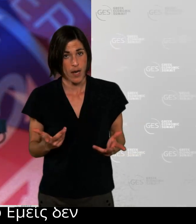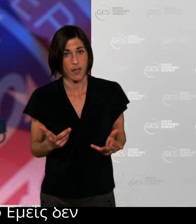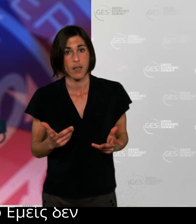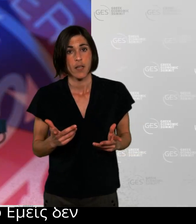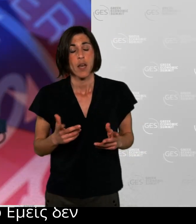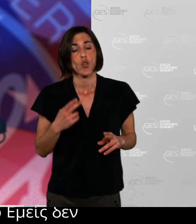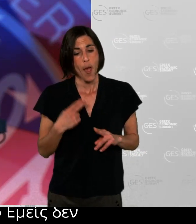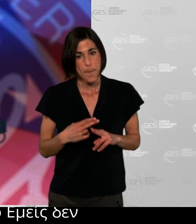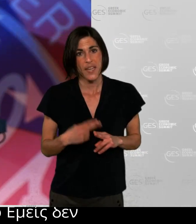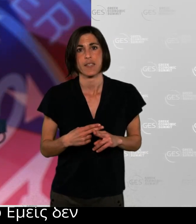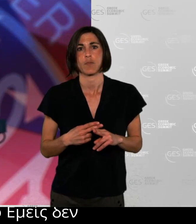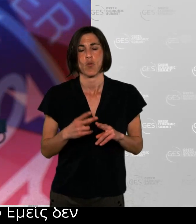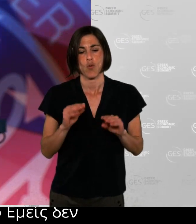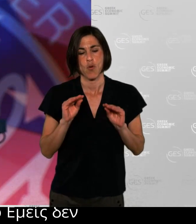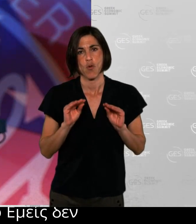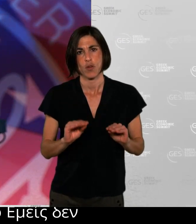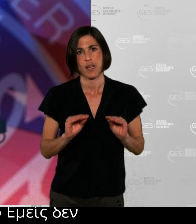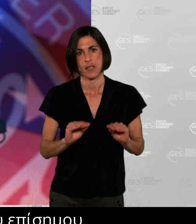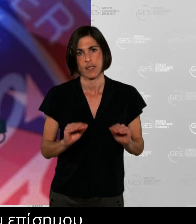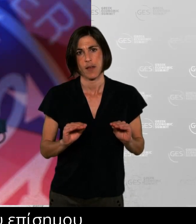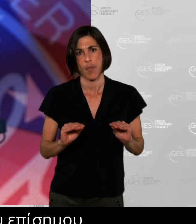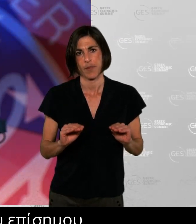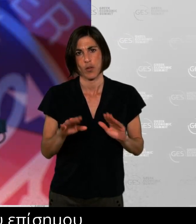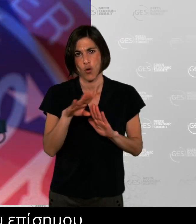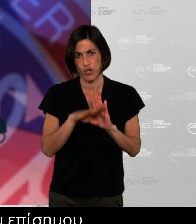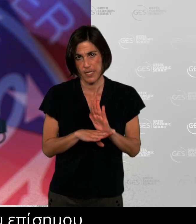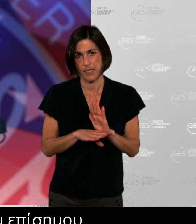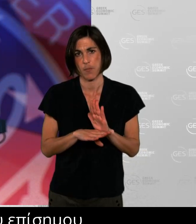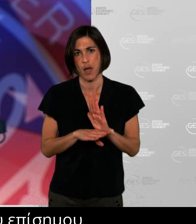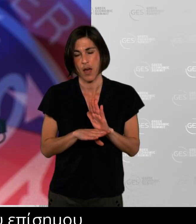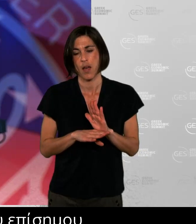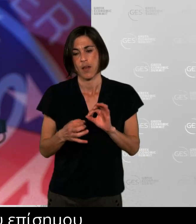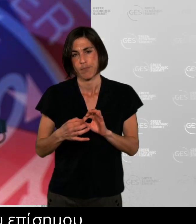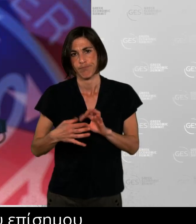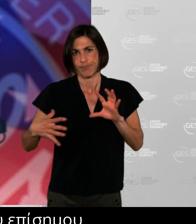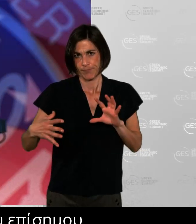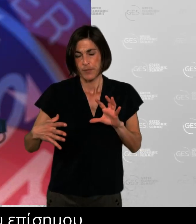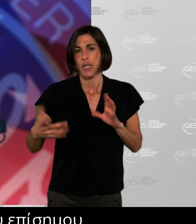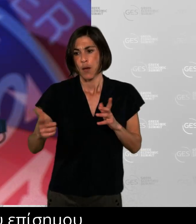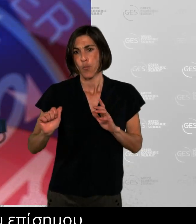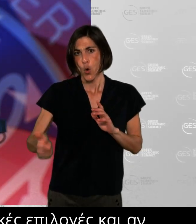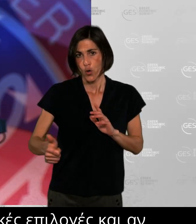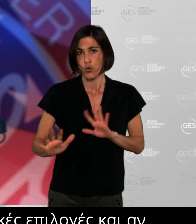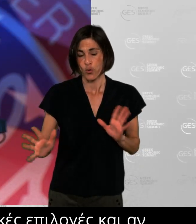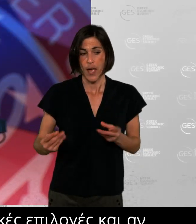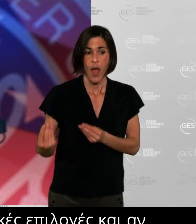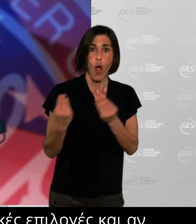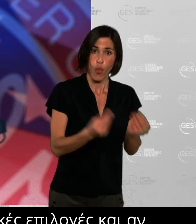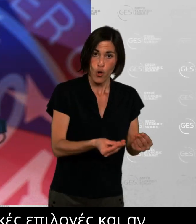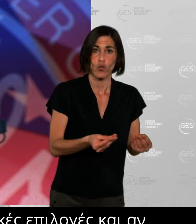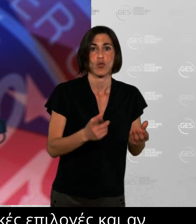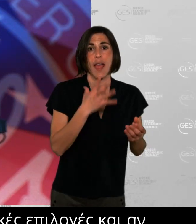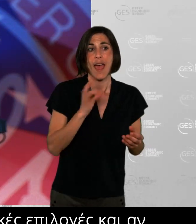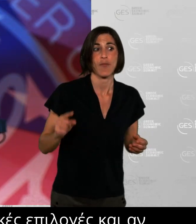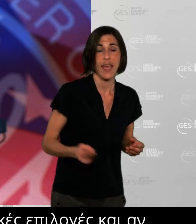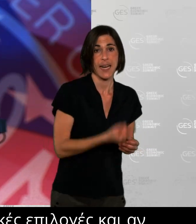for more options for students to pick from institutions where these pathways could be developed in some of the private institutions in Greece, would open